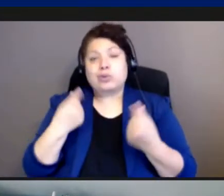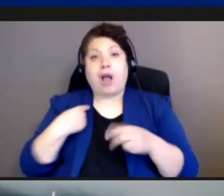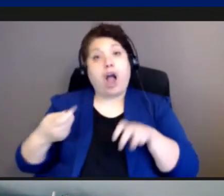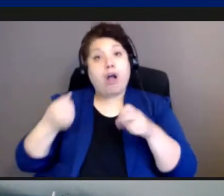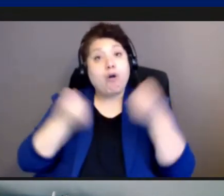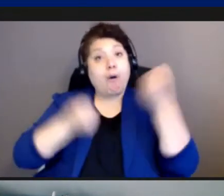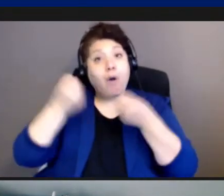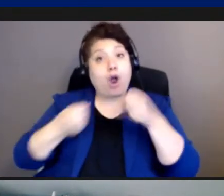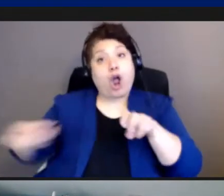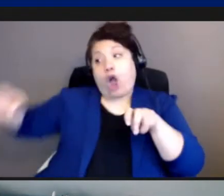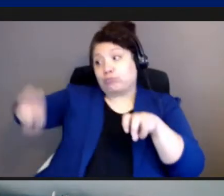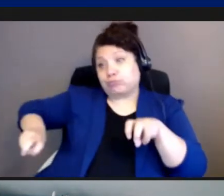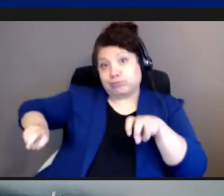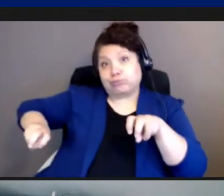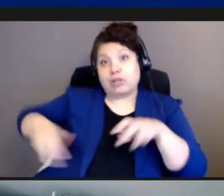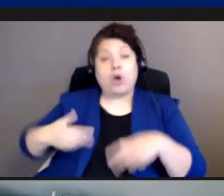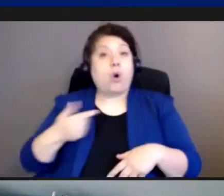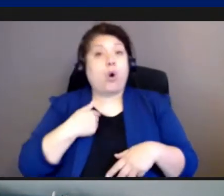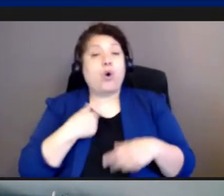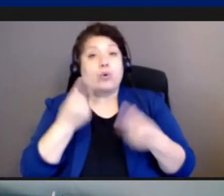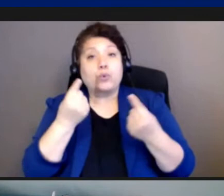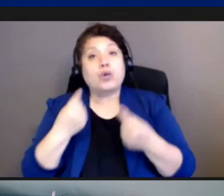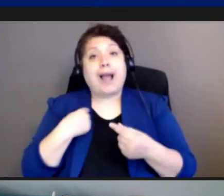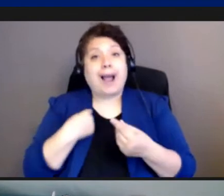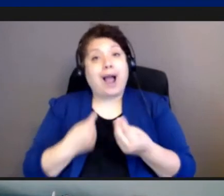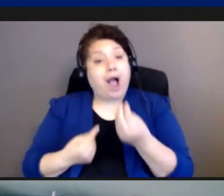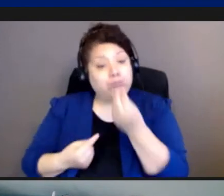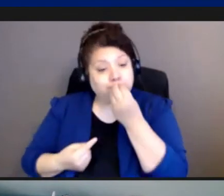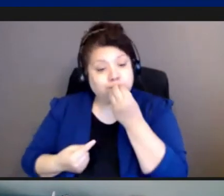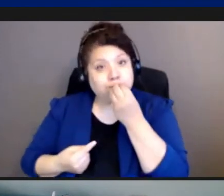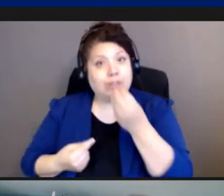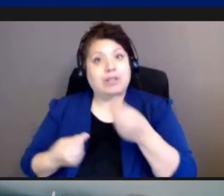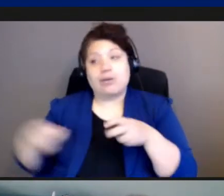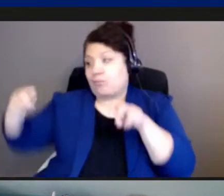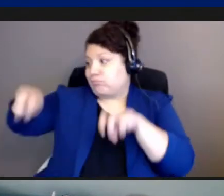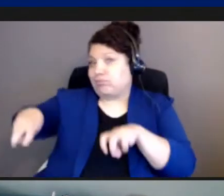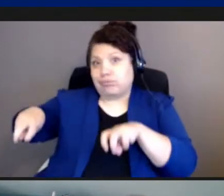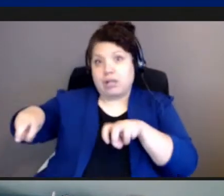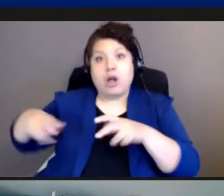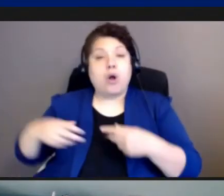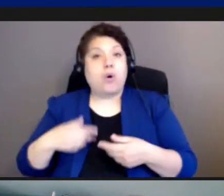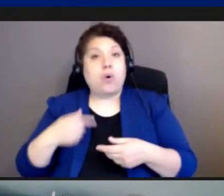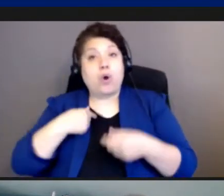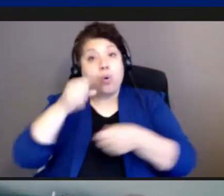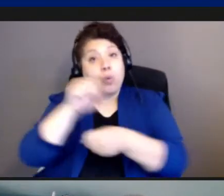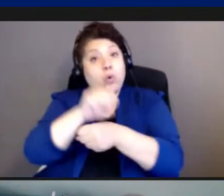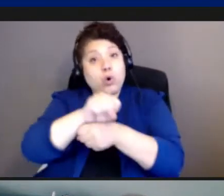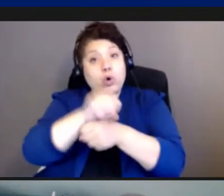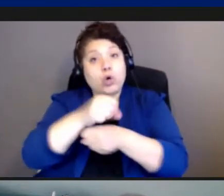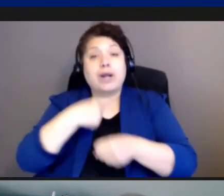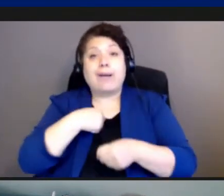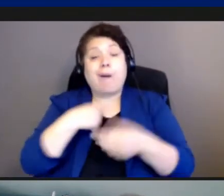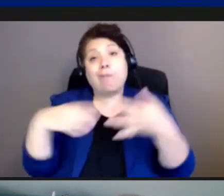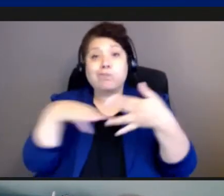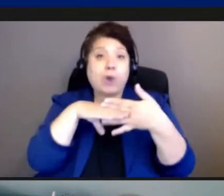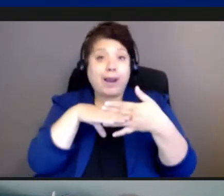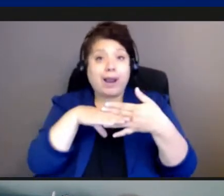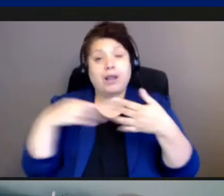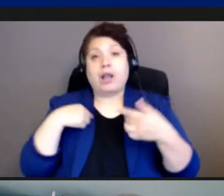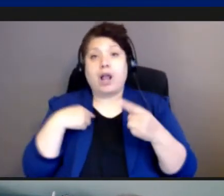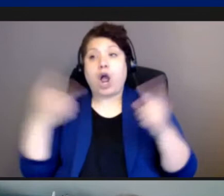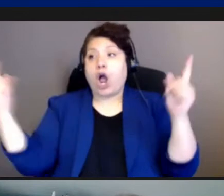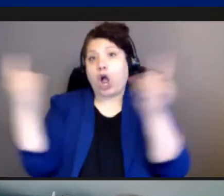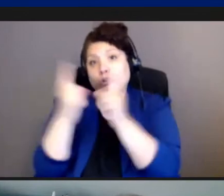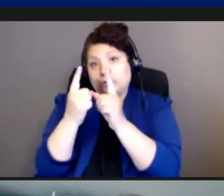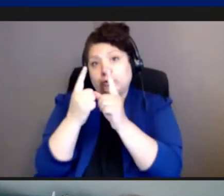someone or sharing a meal in a car or too close to at the workplace, in the break room or during lunch. Of